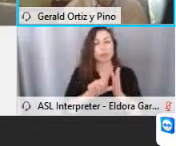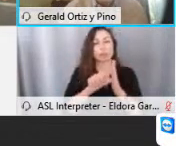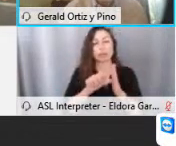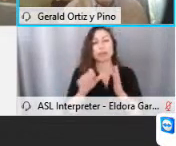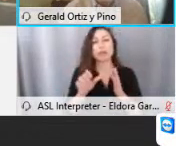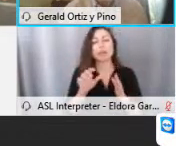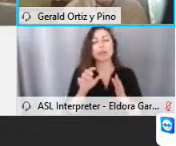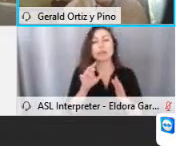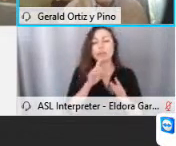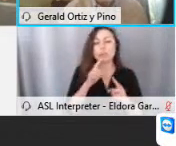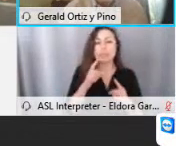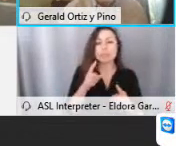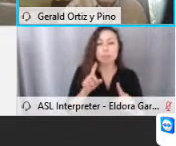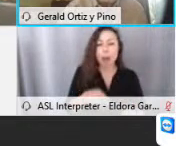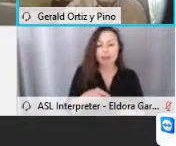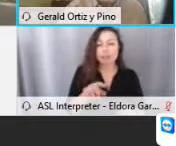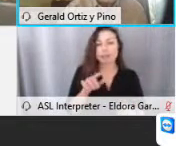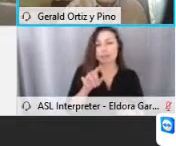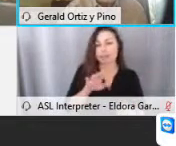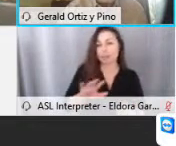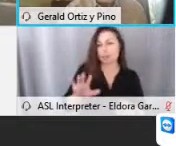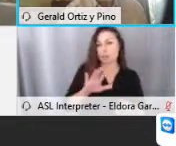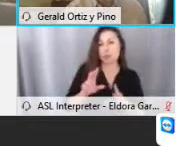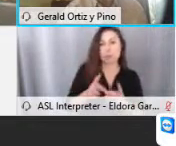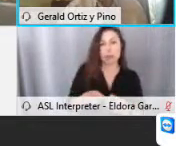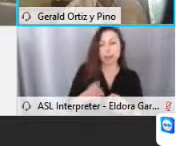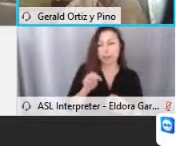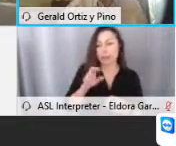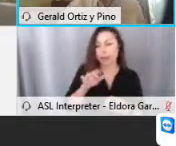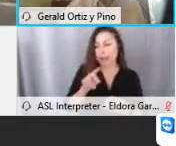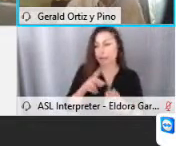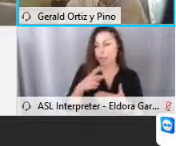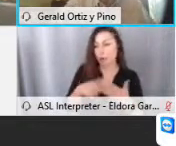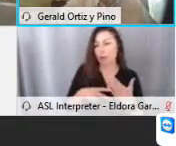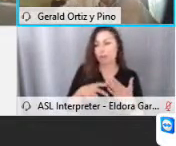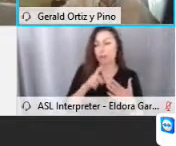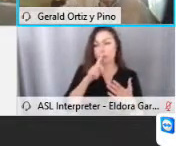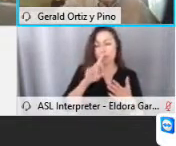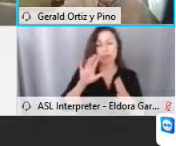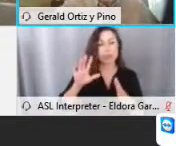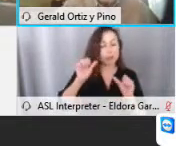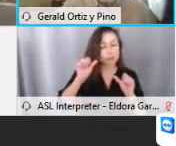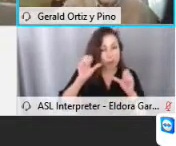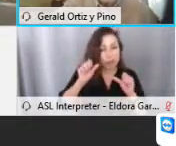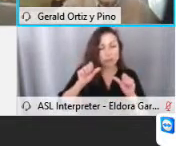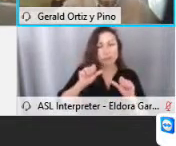responsiveness of the department and of the Medicaid program to this incredible